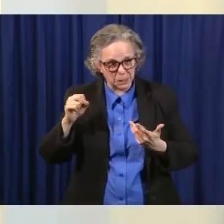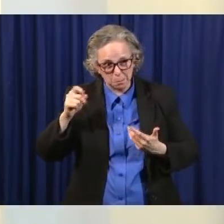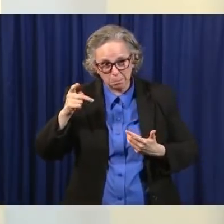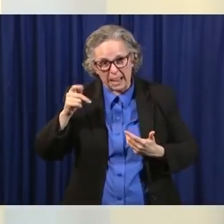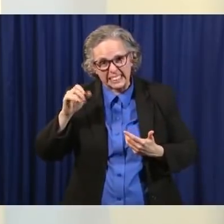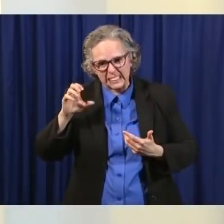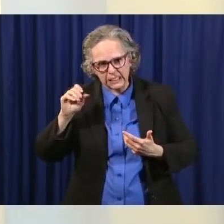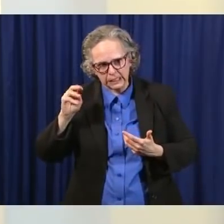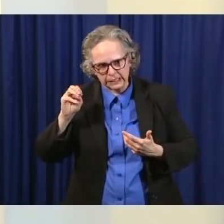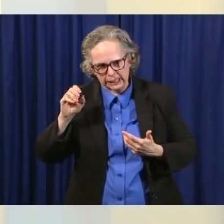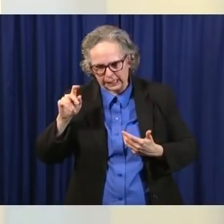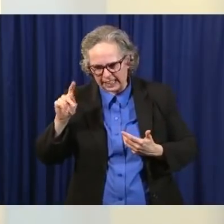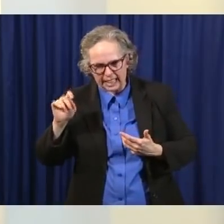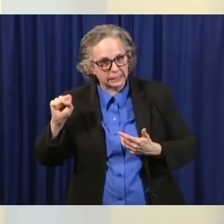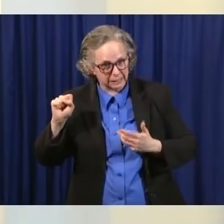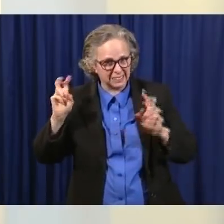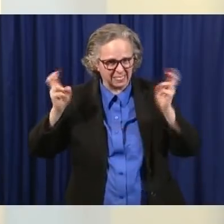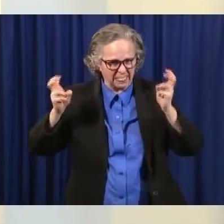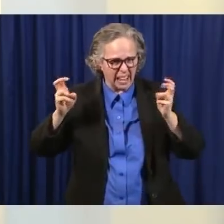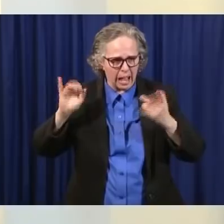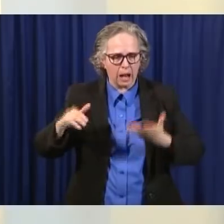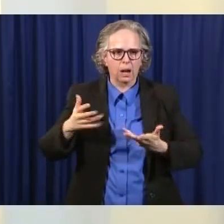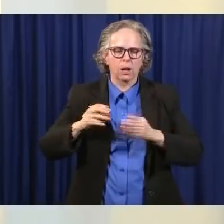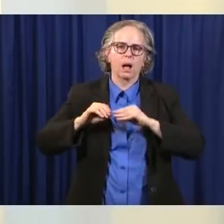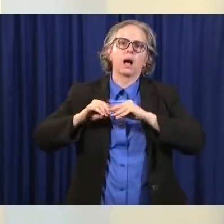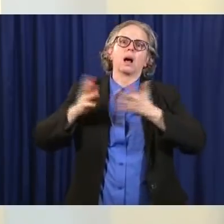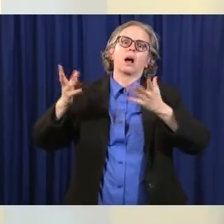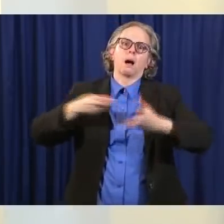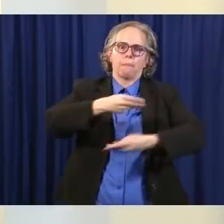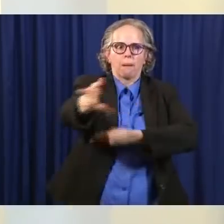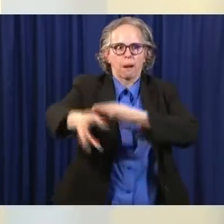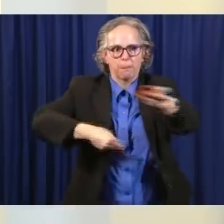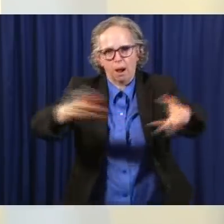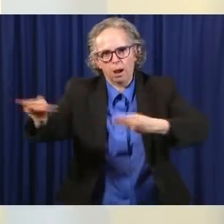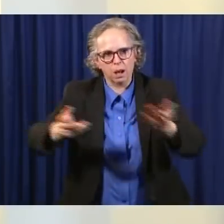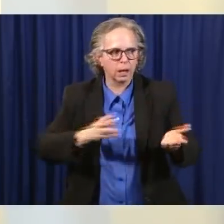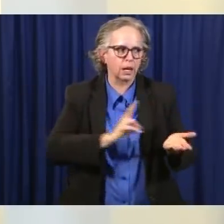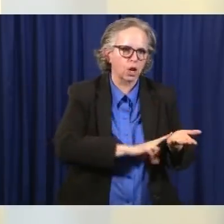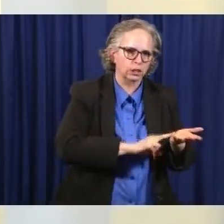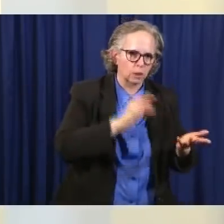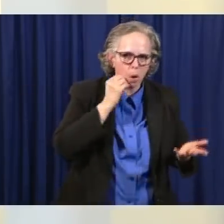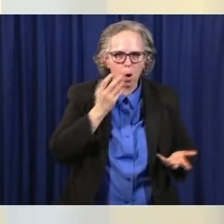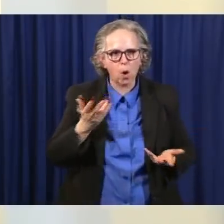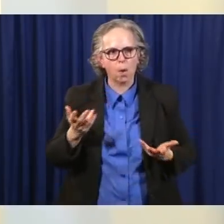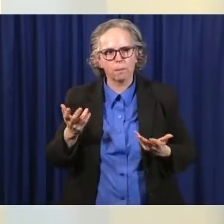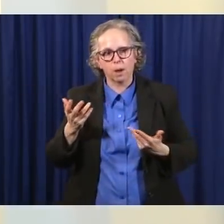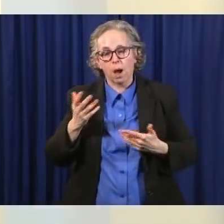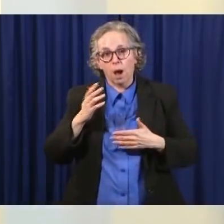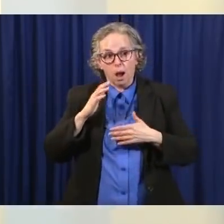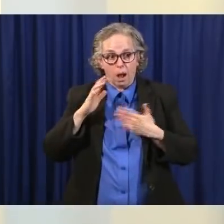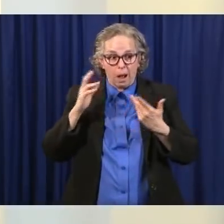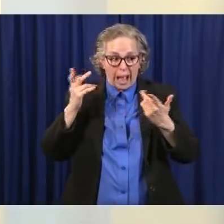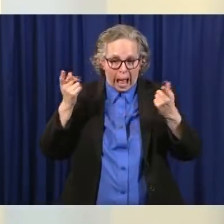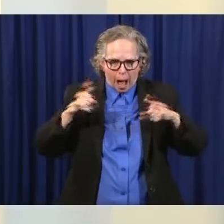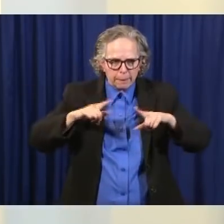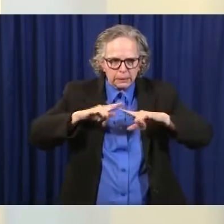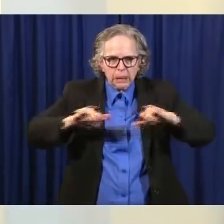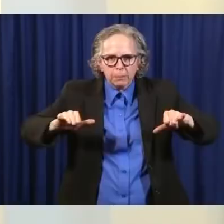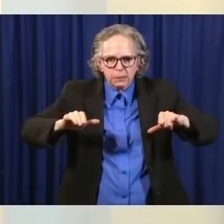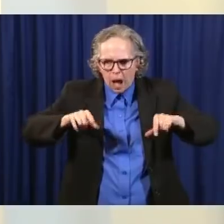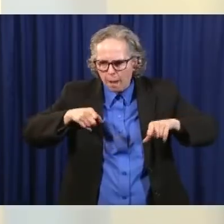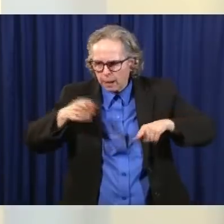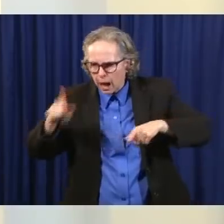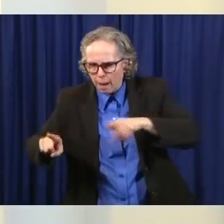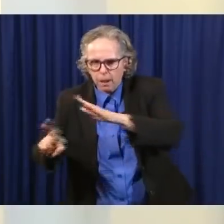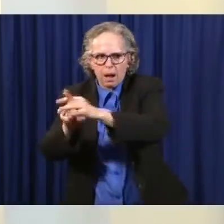those nursing homes and frontline places where they're needed. So it is doing all of that, plus we had to create a protocol,